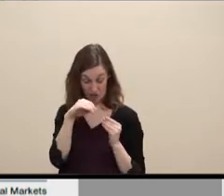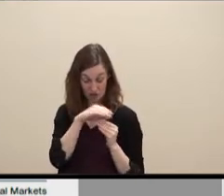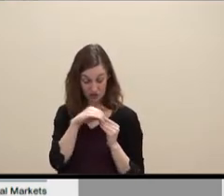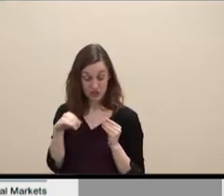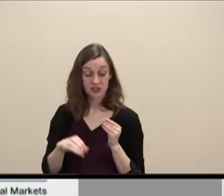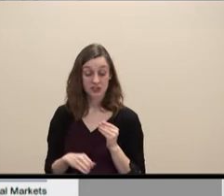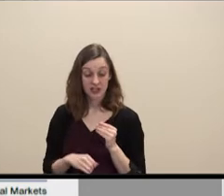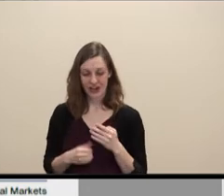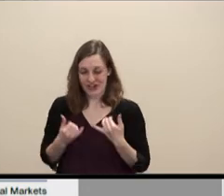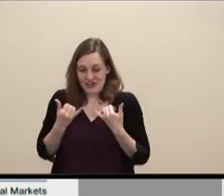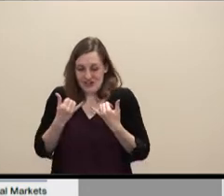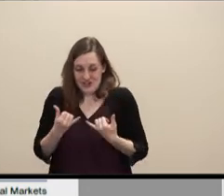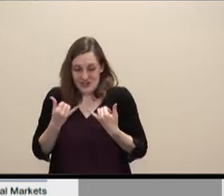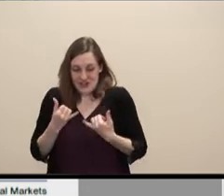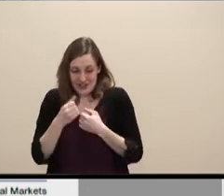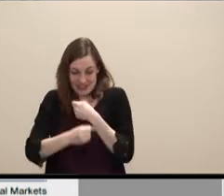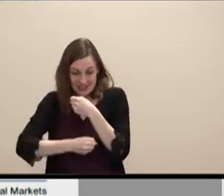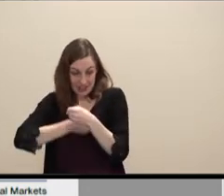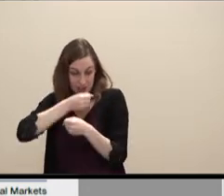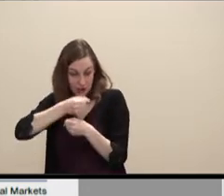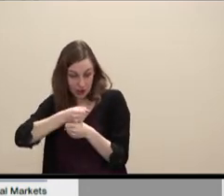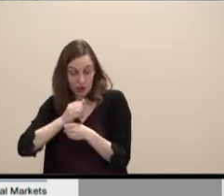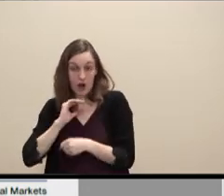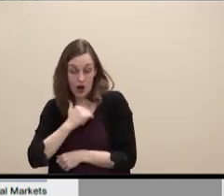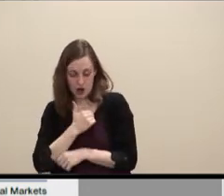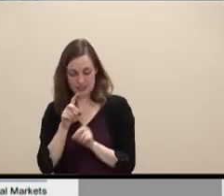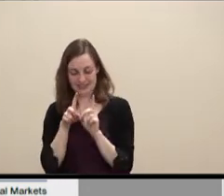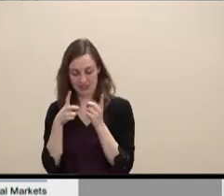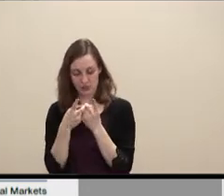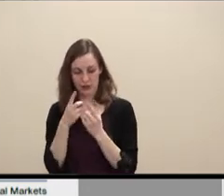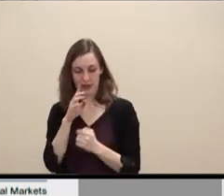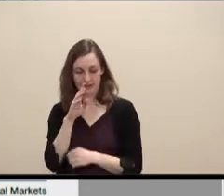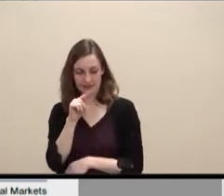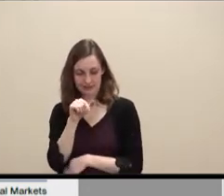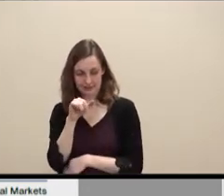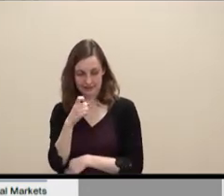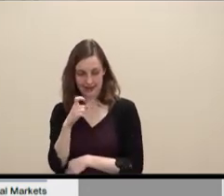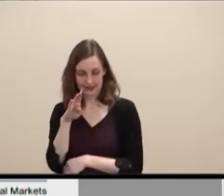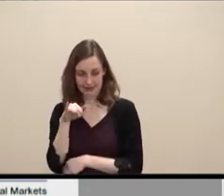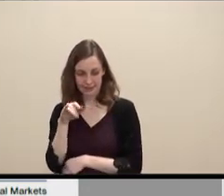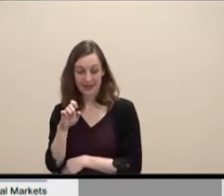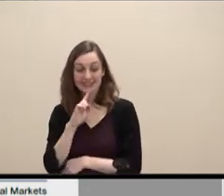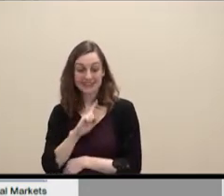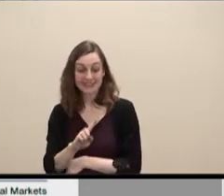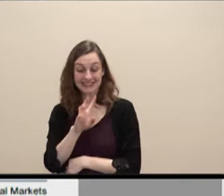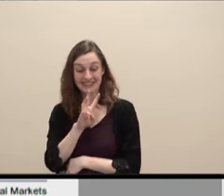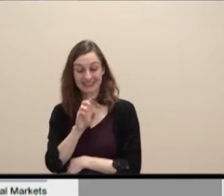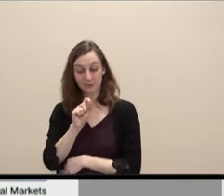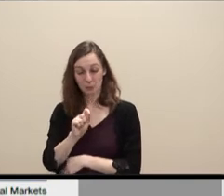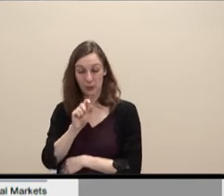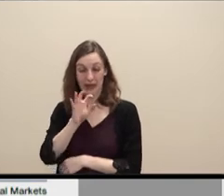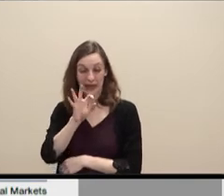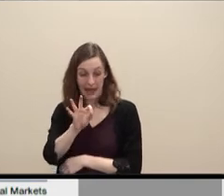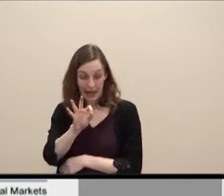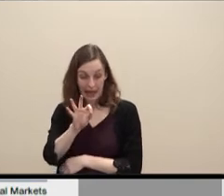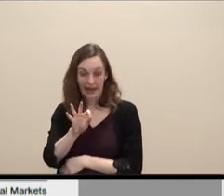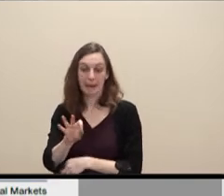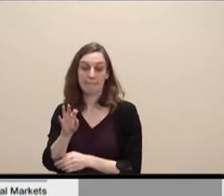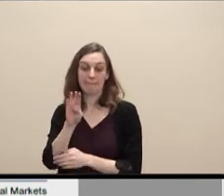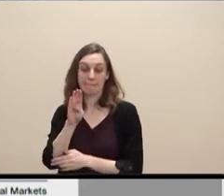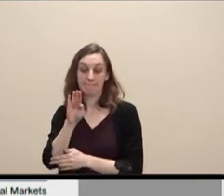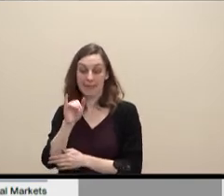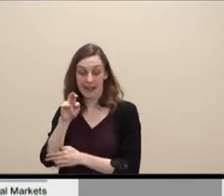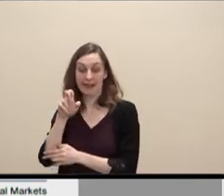current year that we are in right now, the district's tax base is approximately $6.9